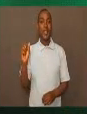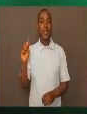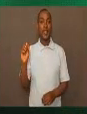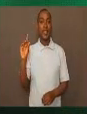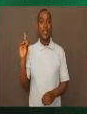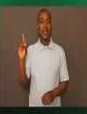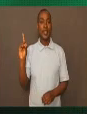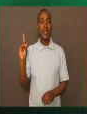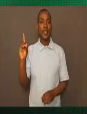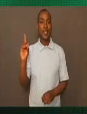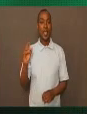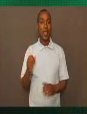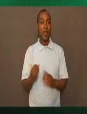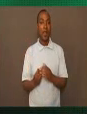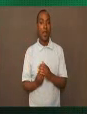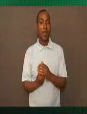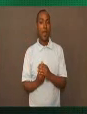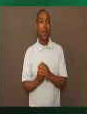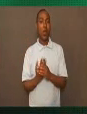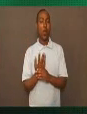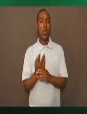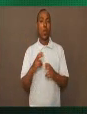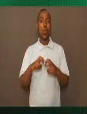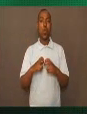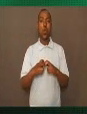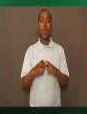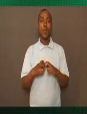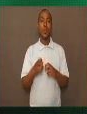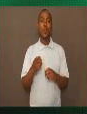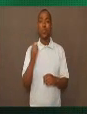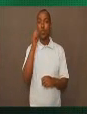STDs are a growing problem in Ethiopia.